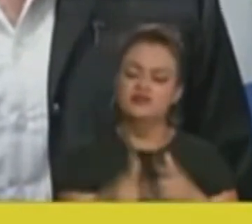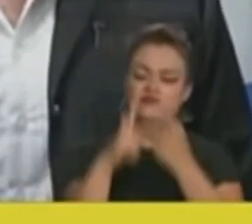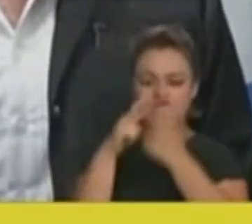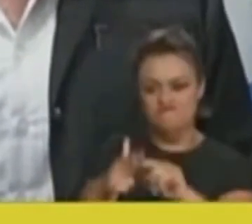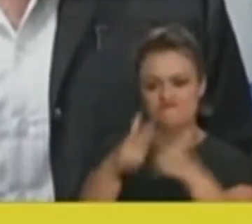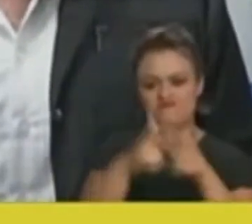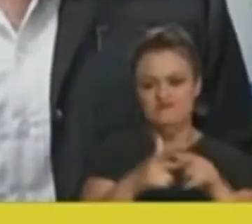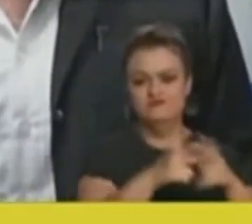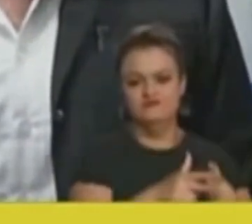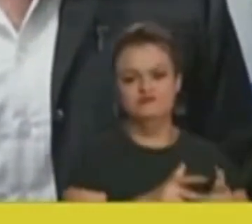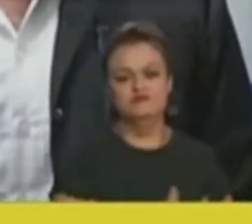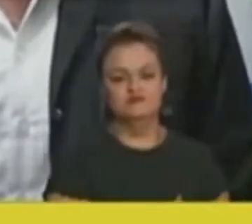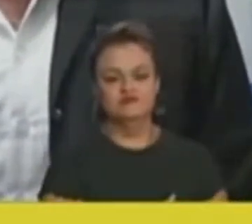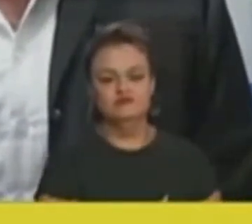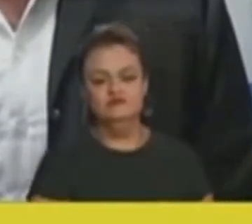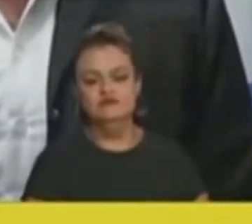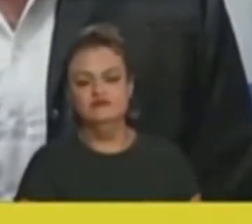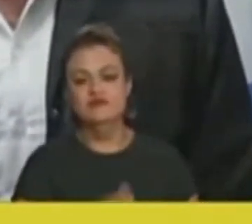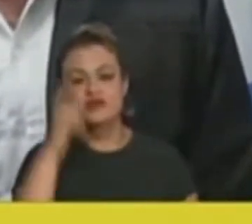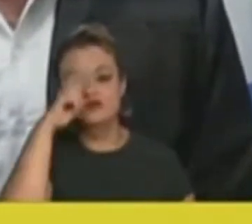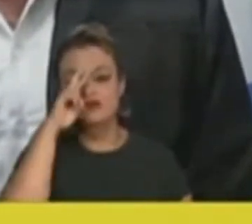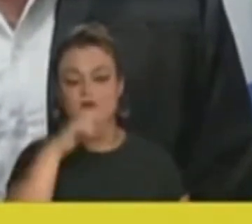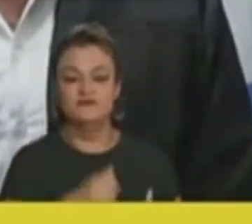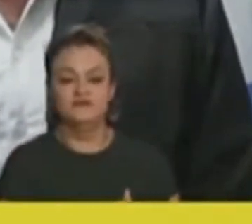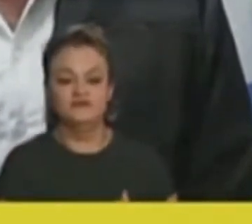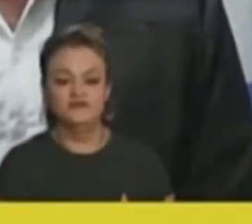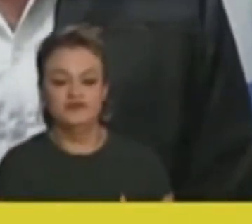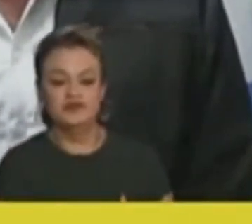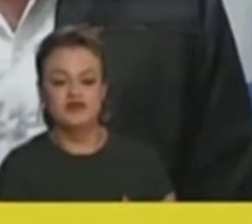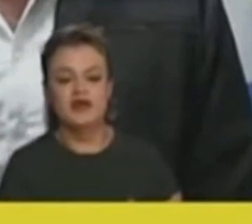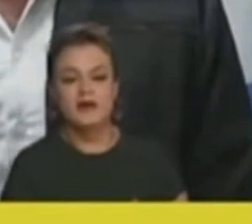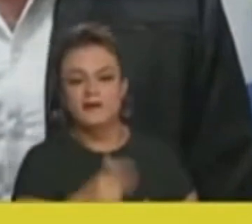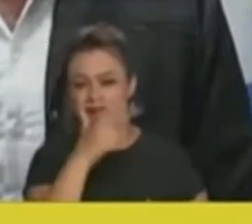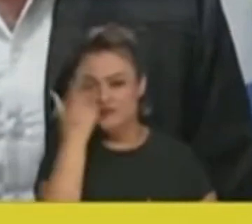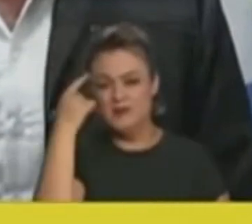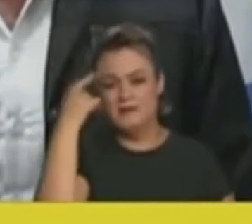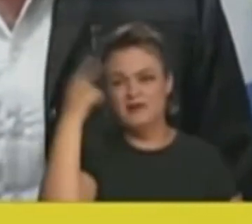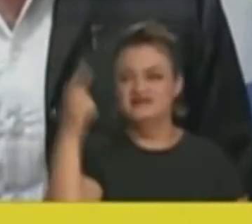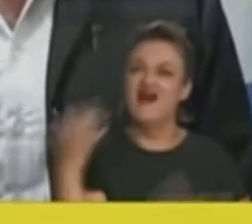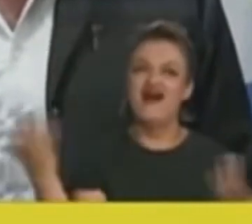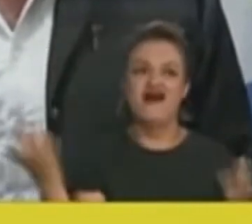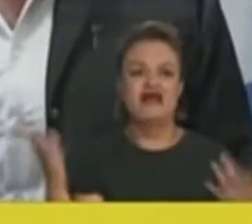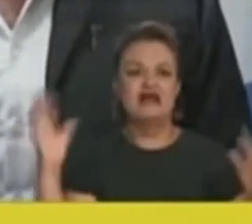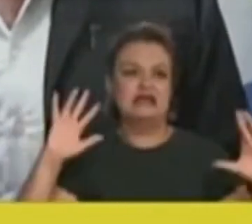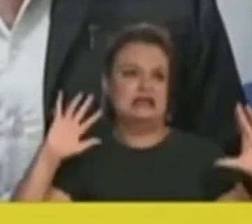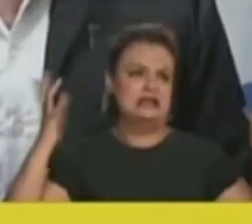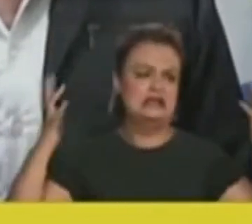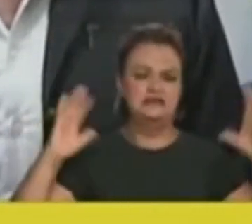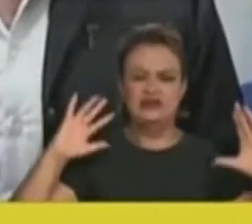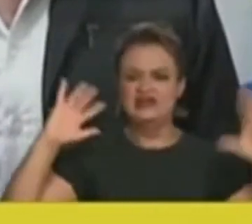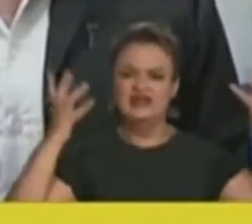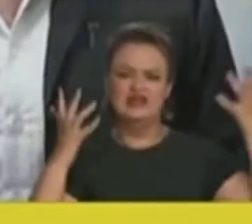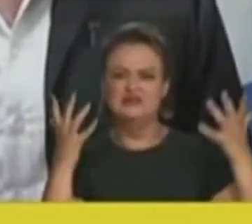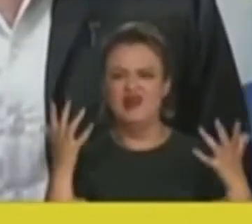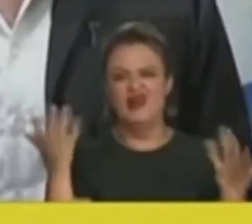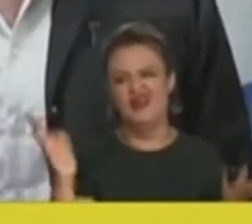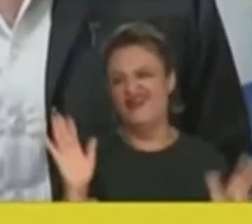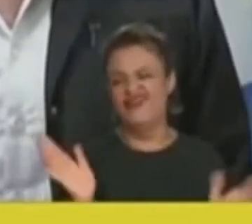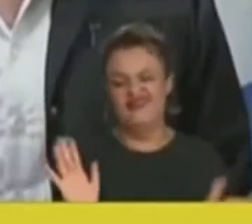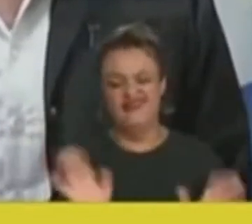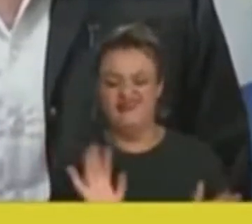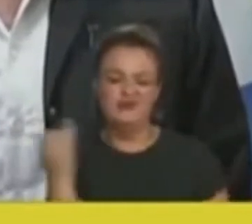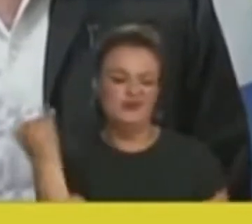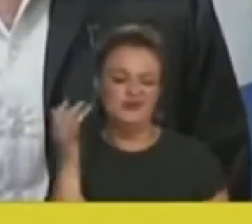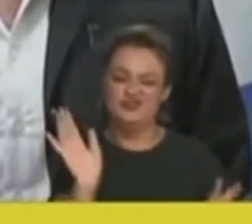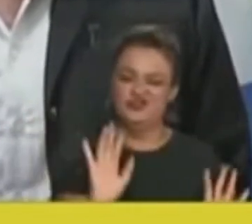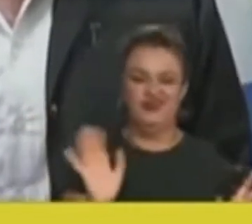About the climate, this is not something with no importance. This is not